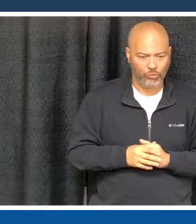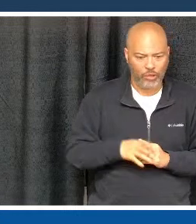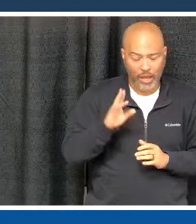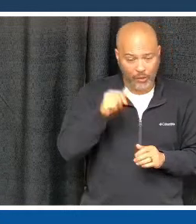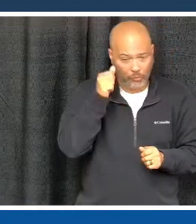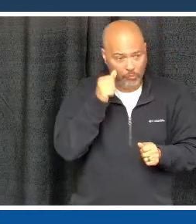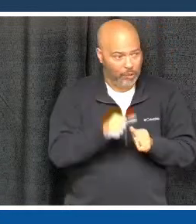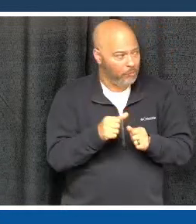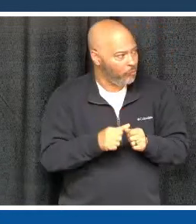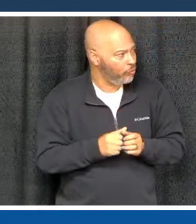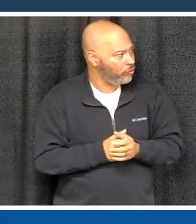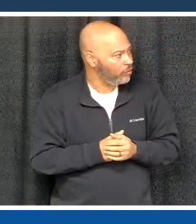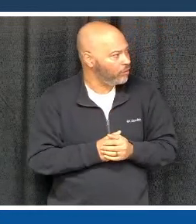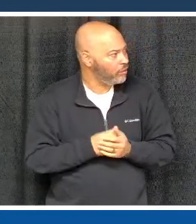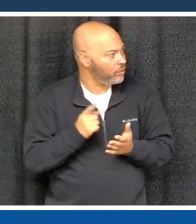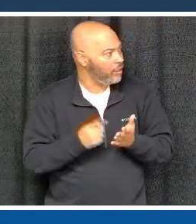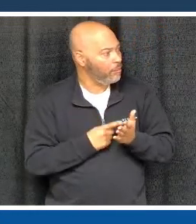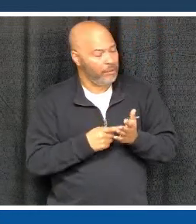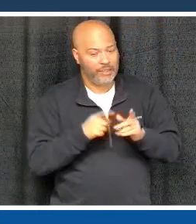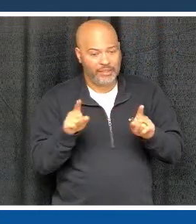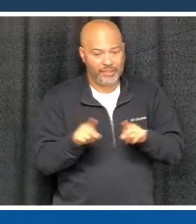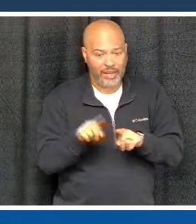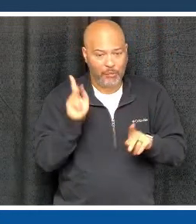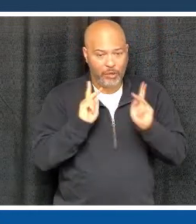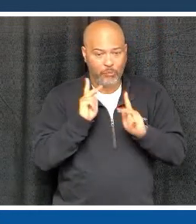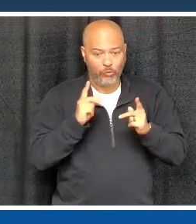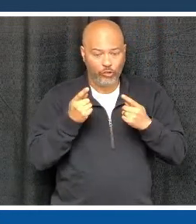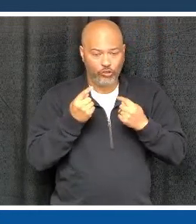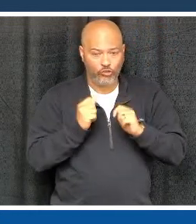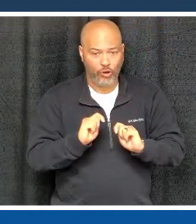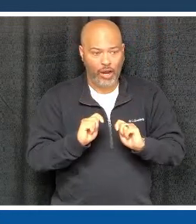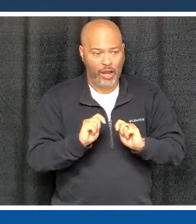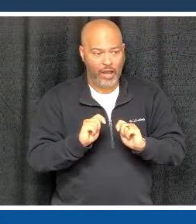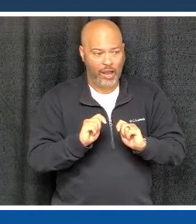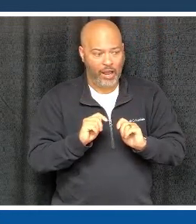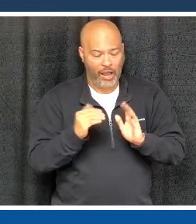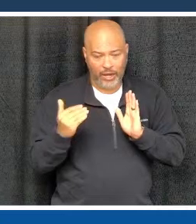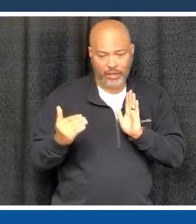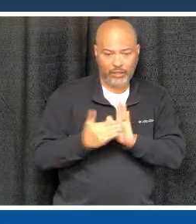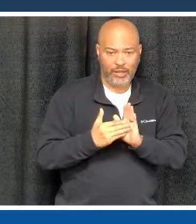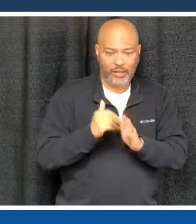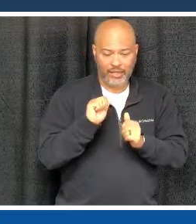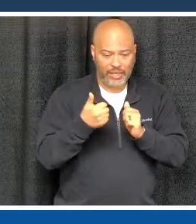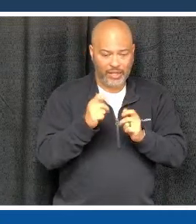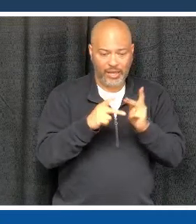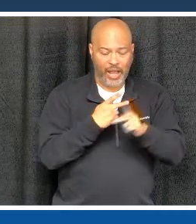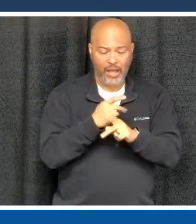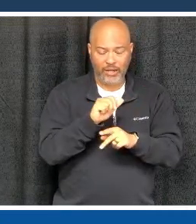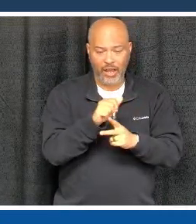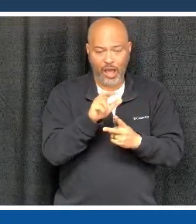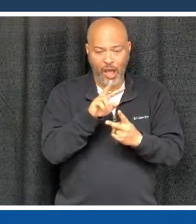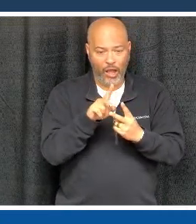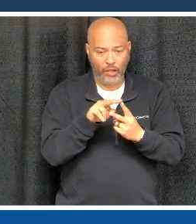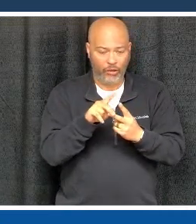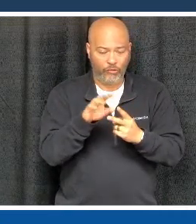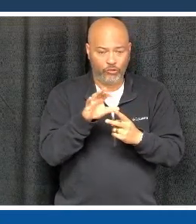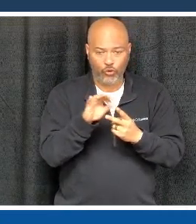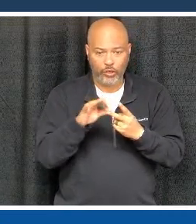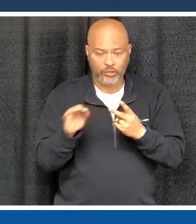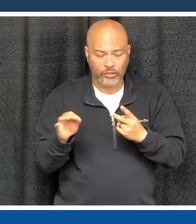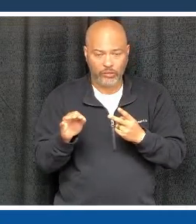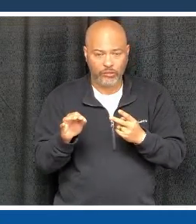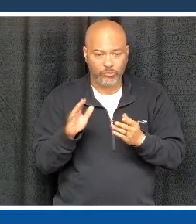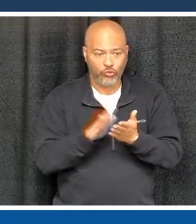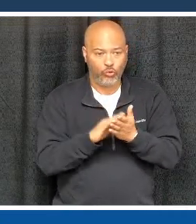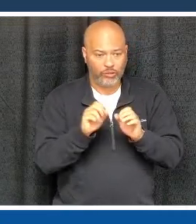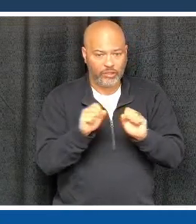remember, sometimes the same people that try to be against any type of alternative to the government school